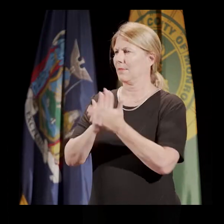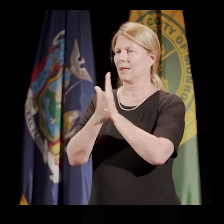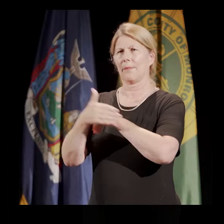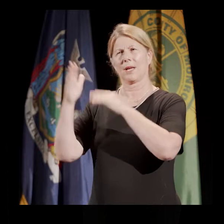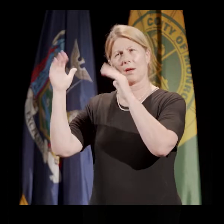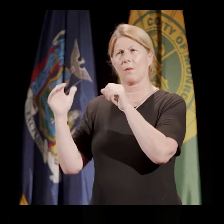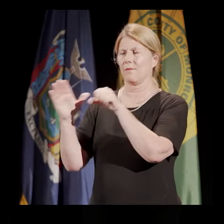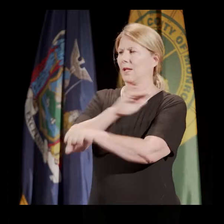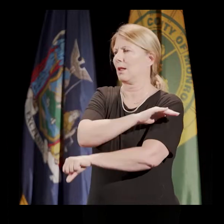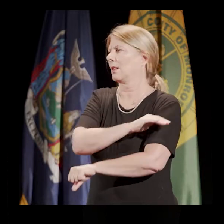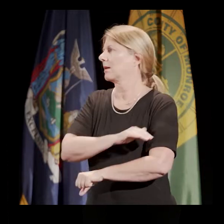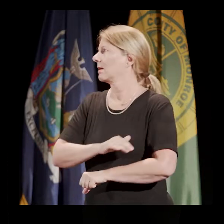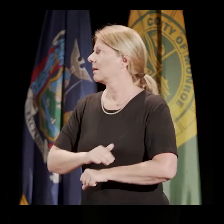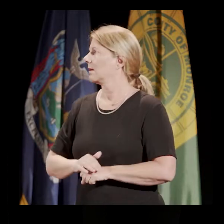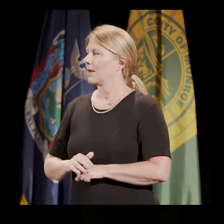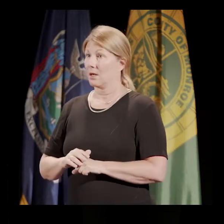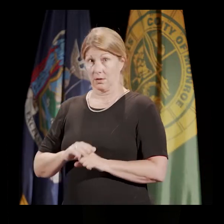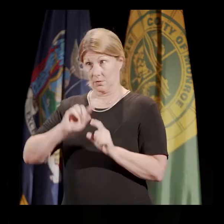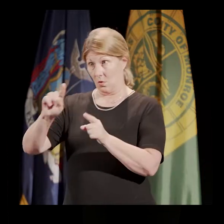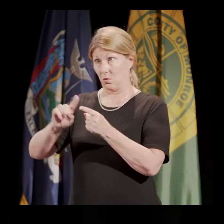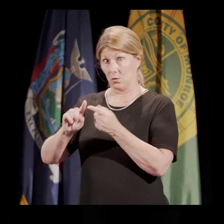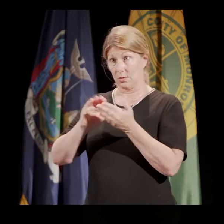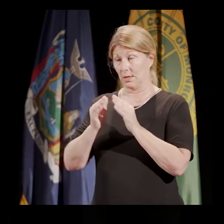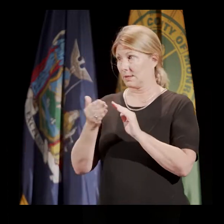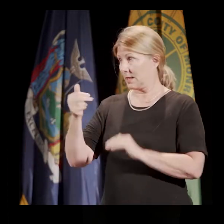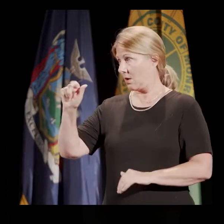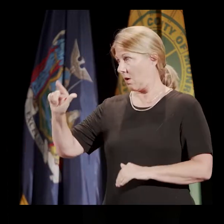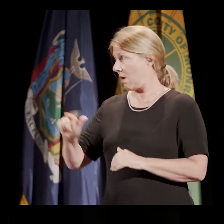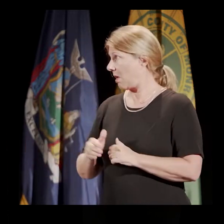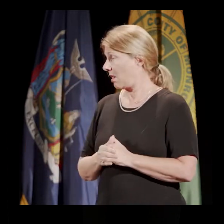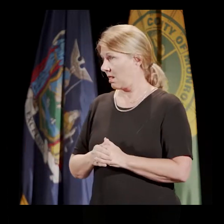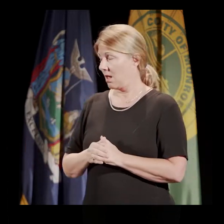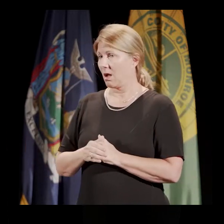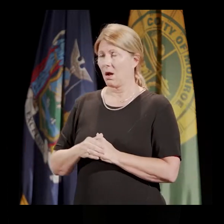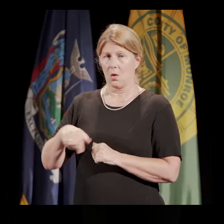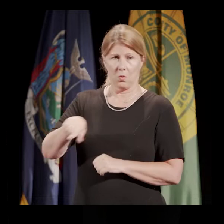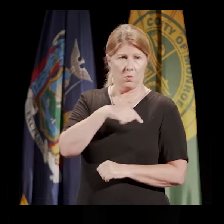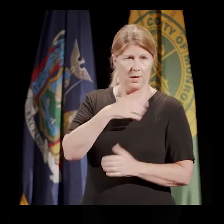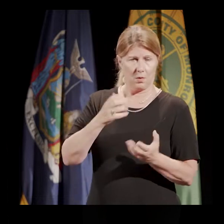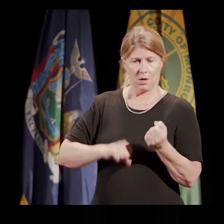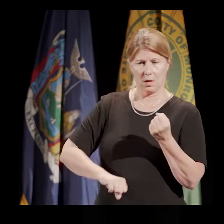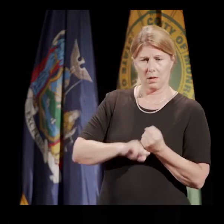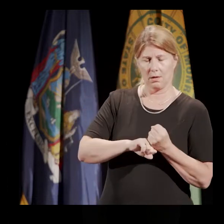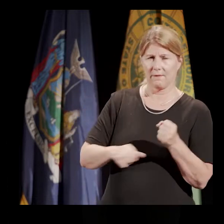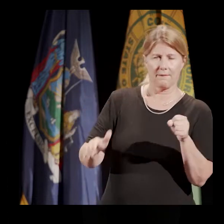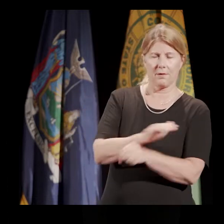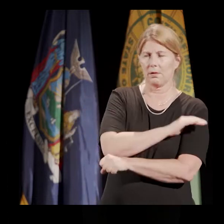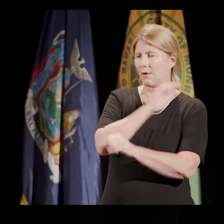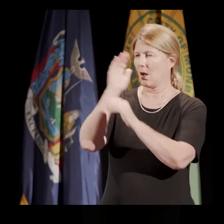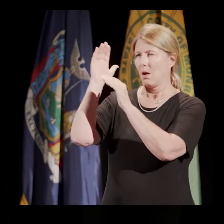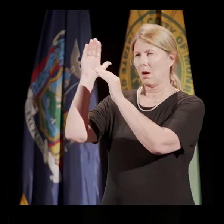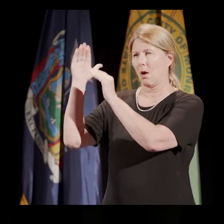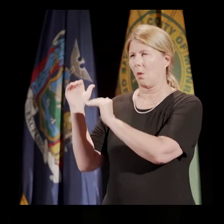you know if you go into the elevators at City Hall, that is our North Star. We want to be a hope-filled city with an